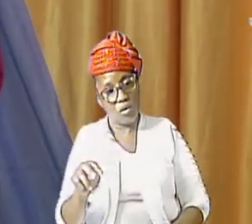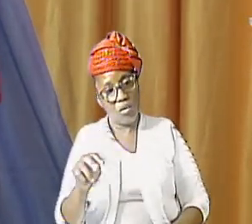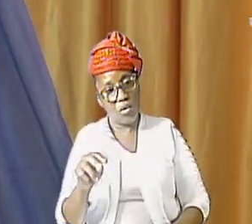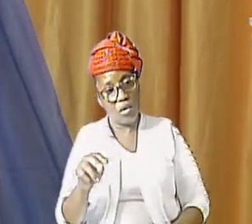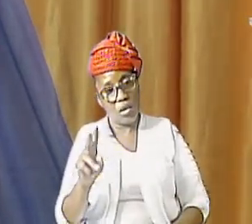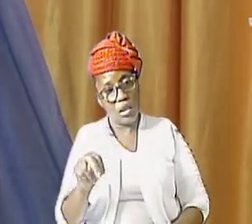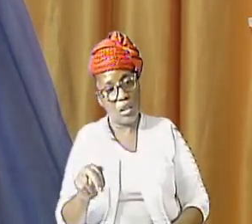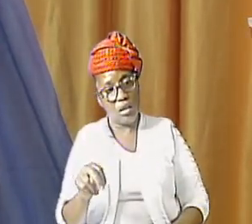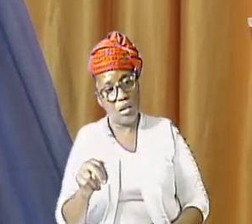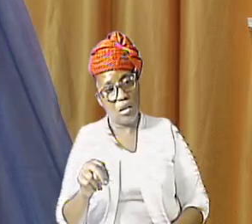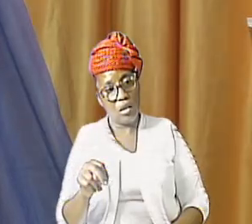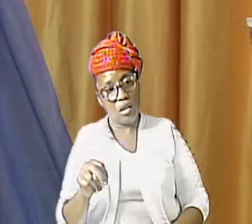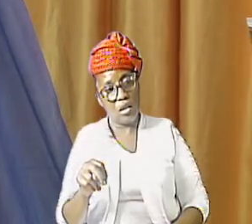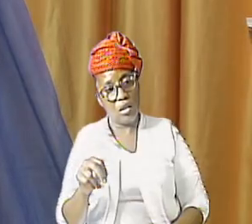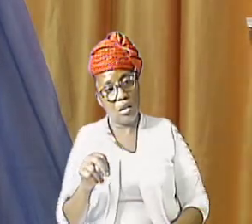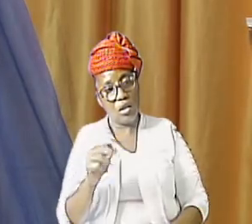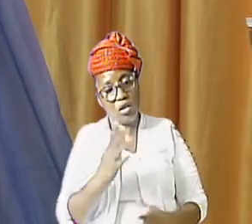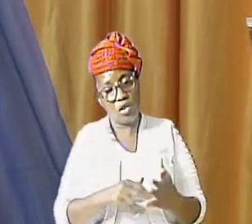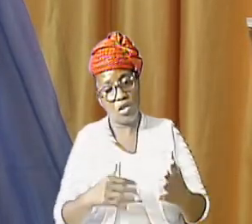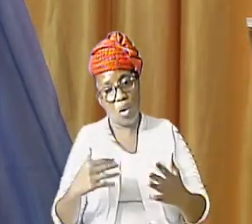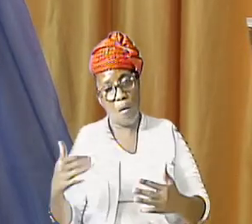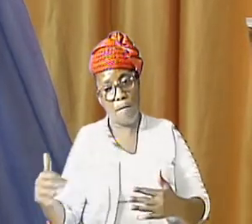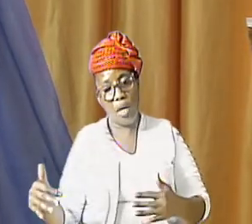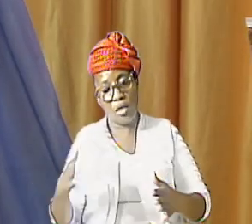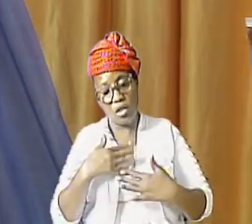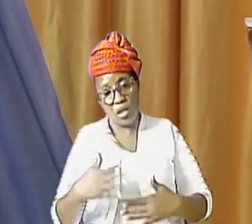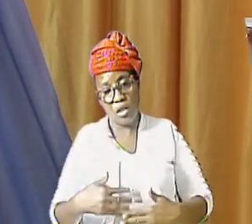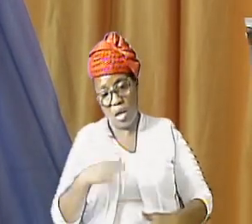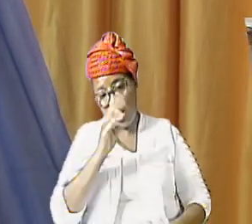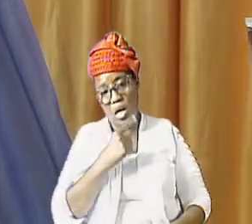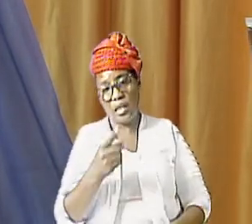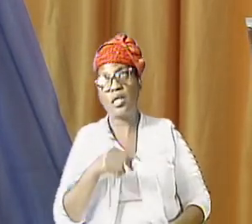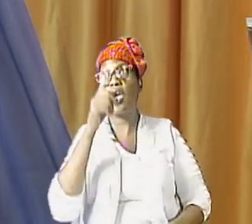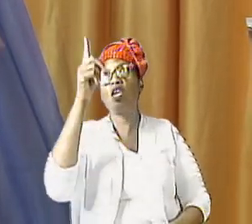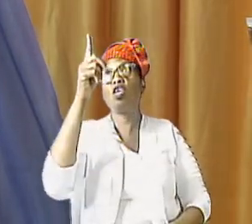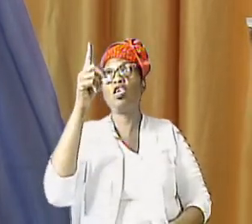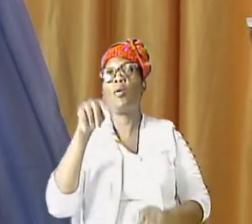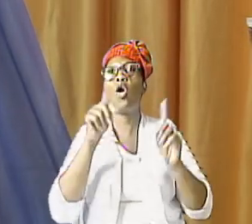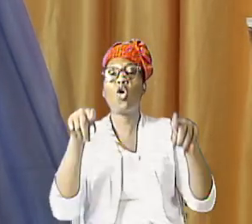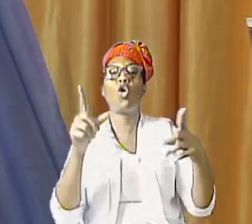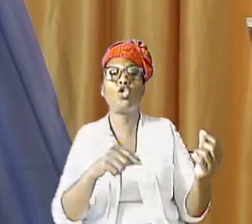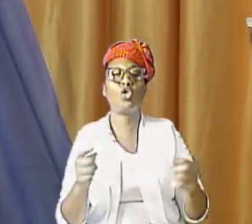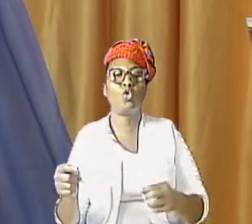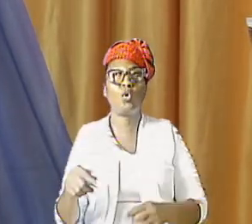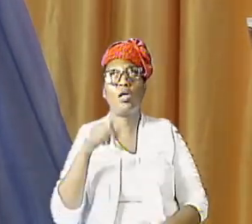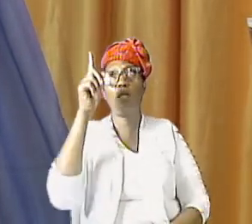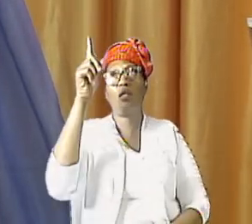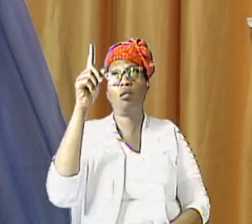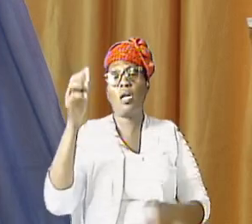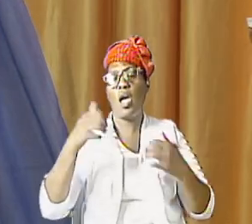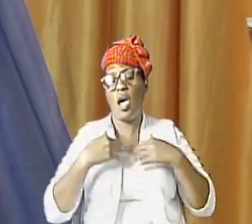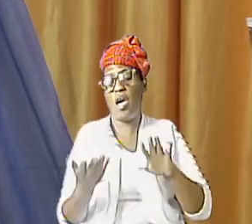die. And if God says, "I am going to do it," it means he will have to die. But he cannot